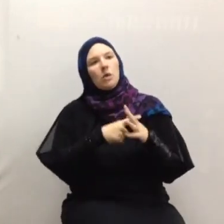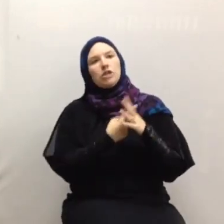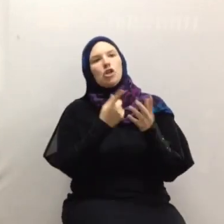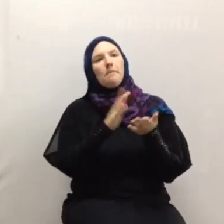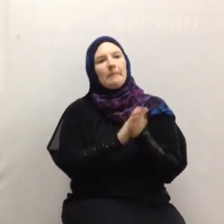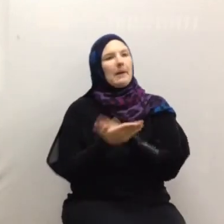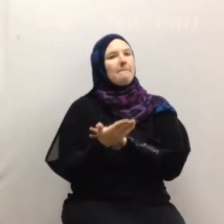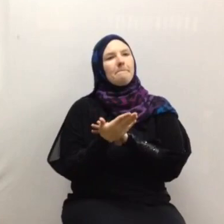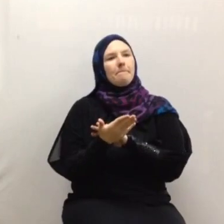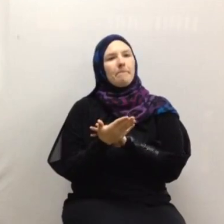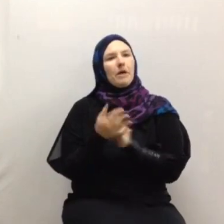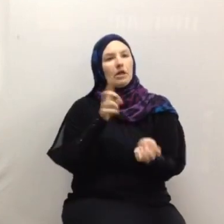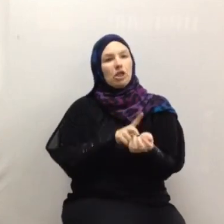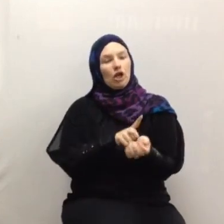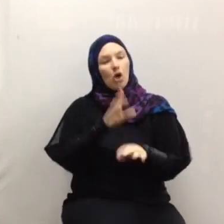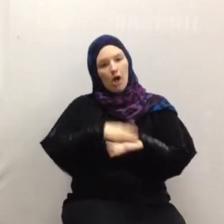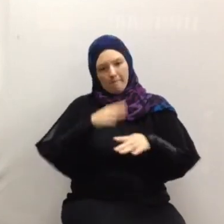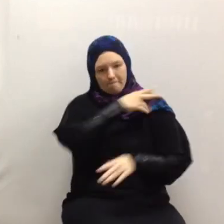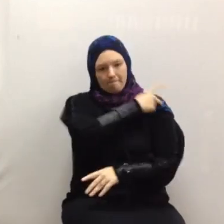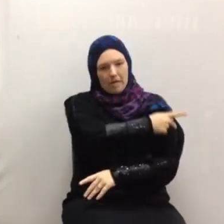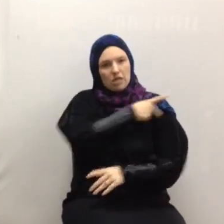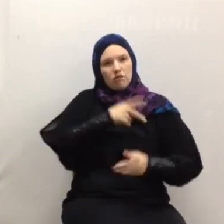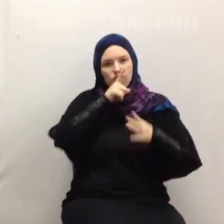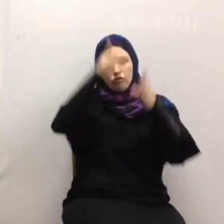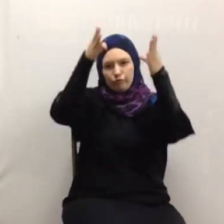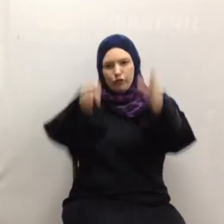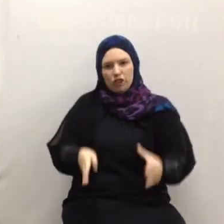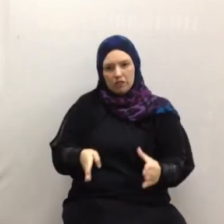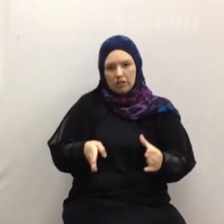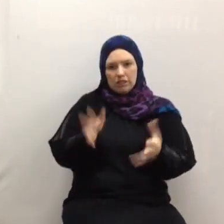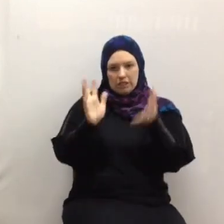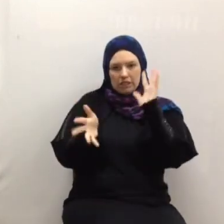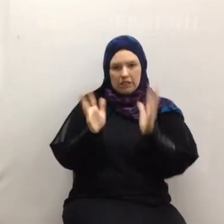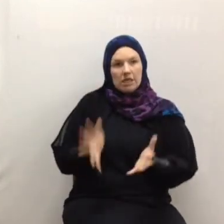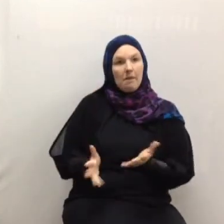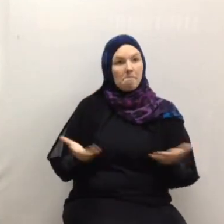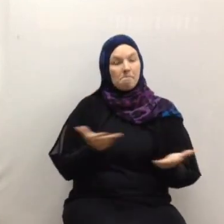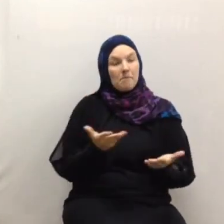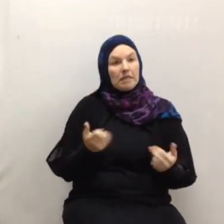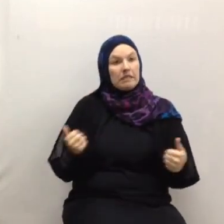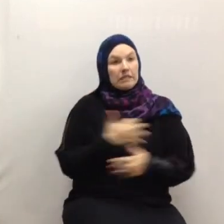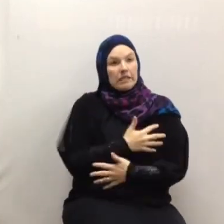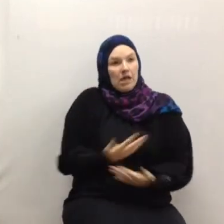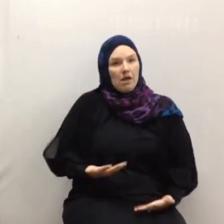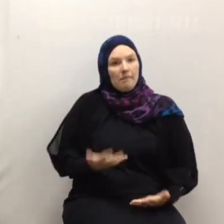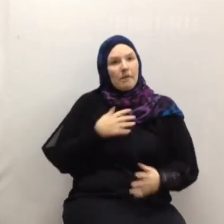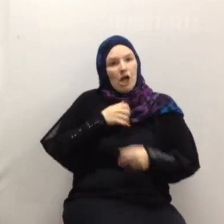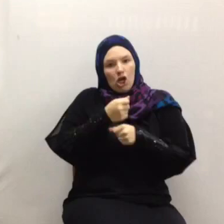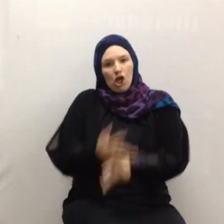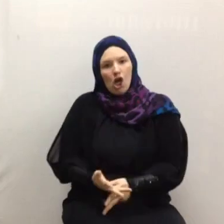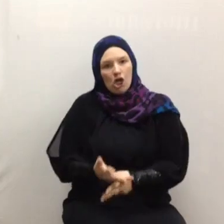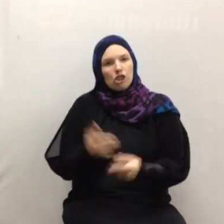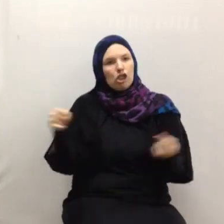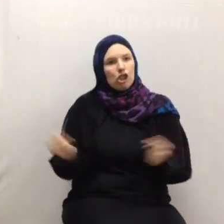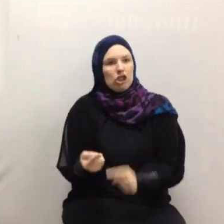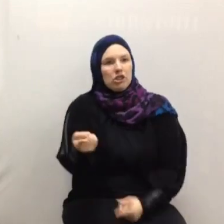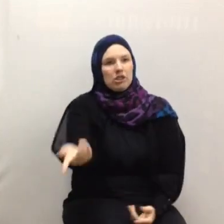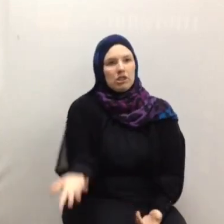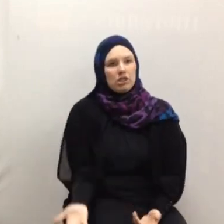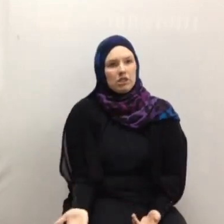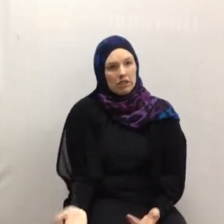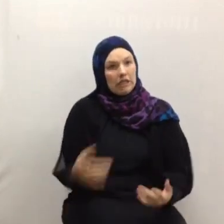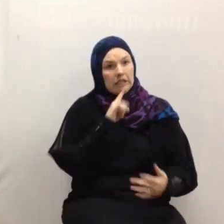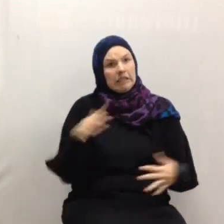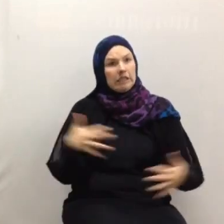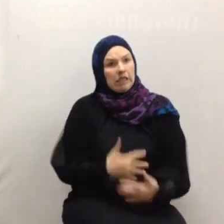patients, how scary was it that he may cause somebody more harm than good? It is scary, but they